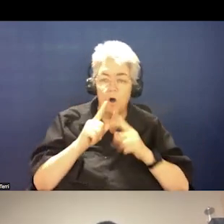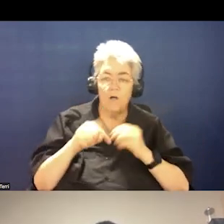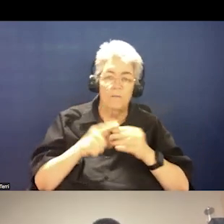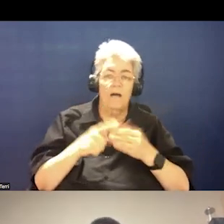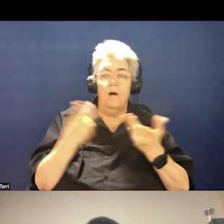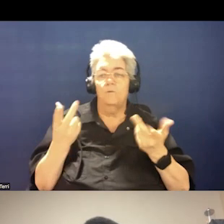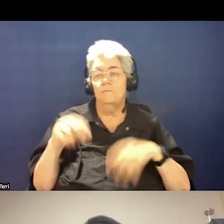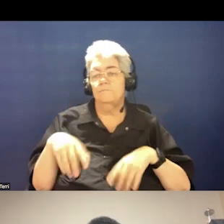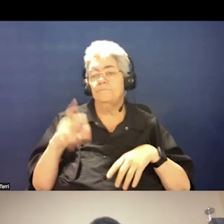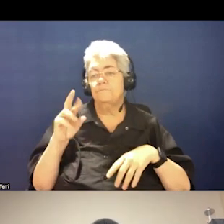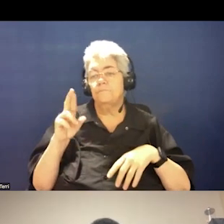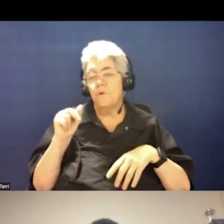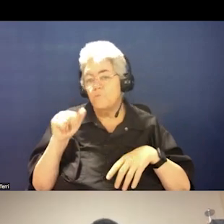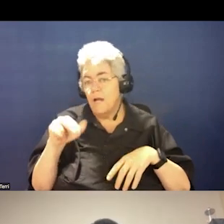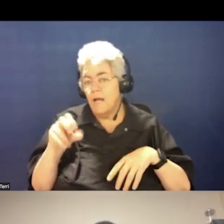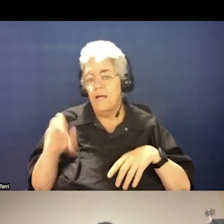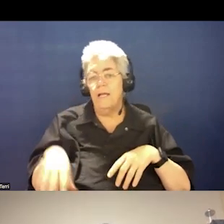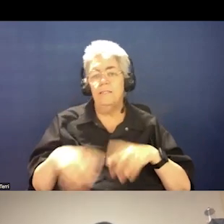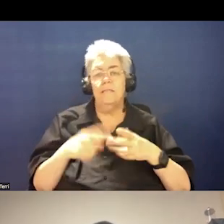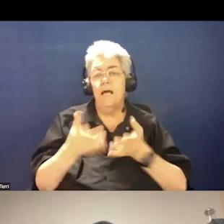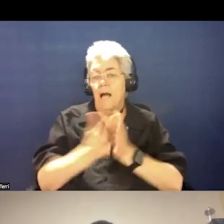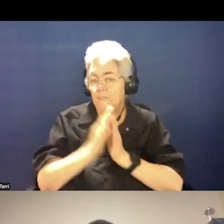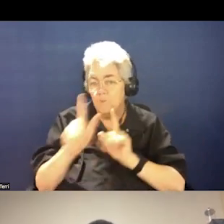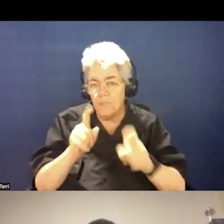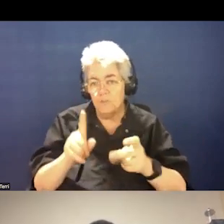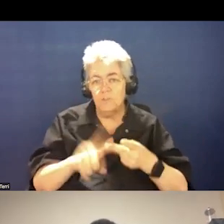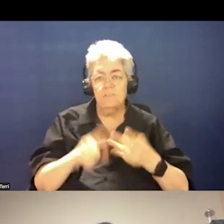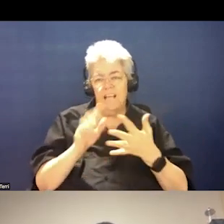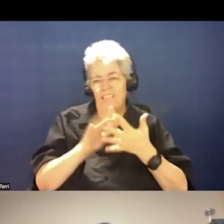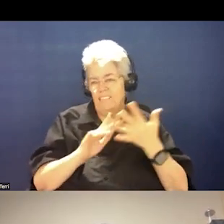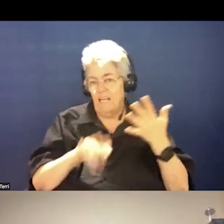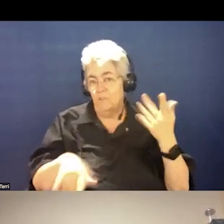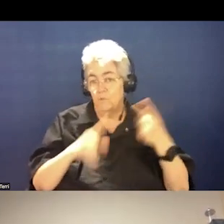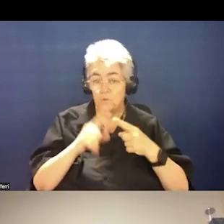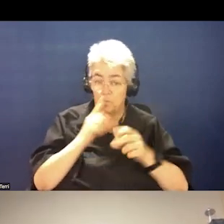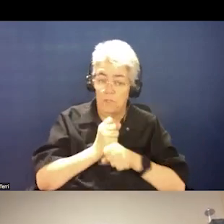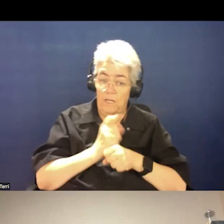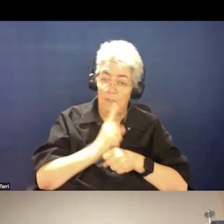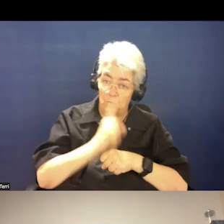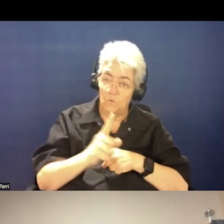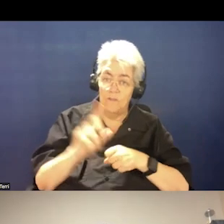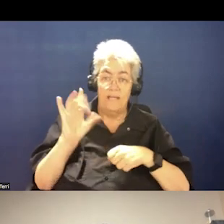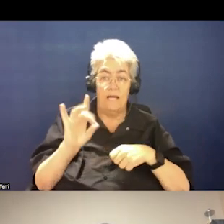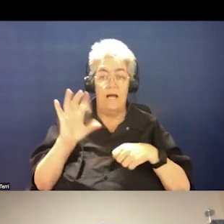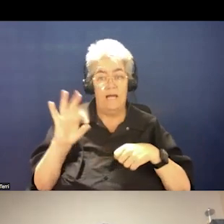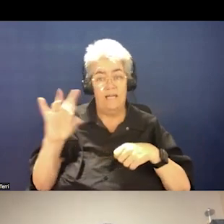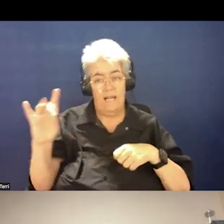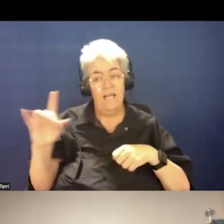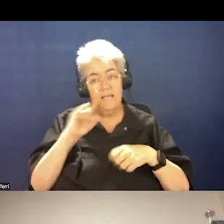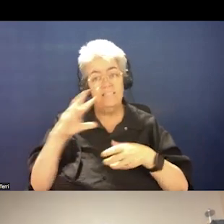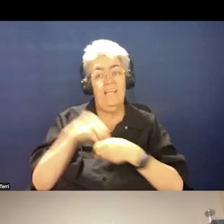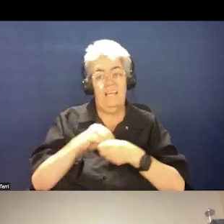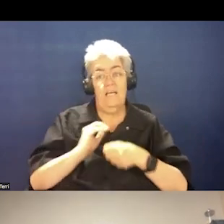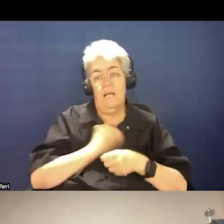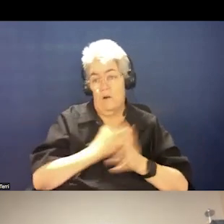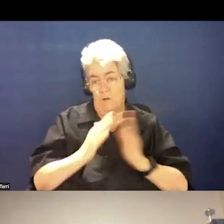raise, ask questions, etc., in order to ensure that 988 is in our community